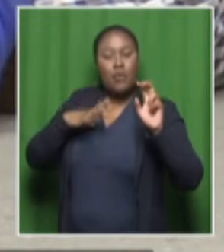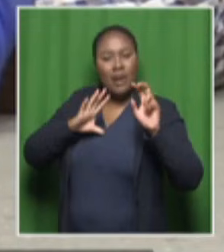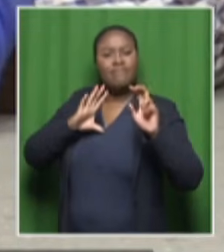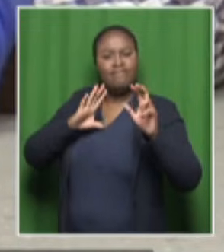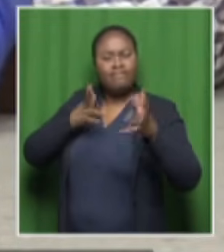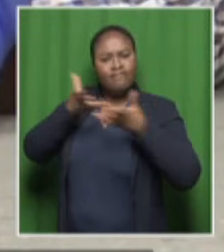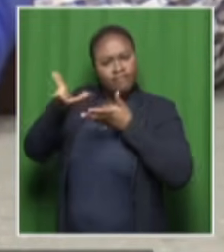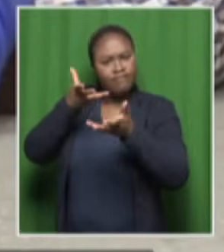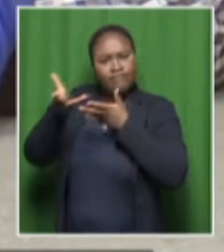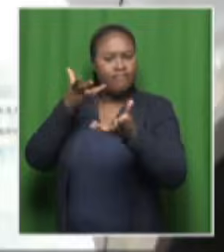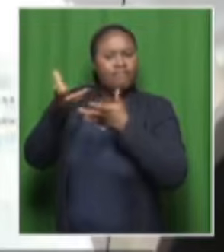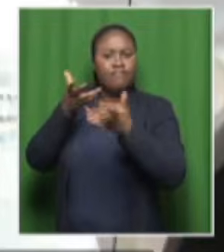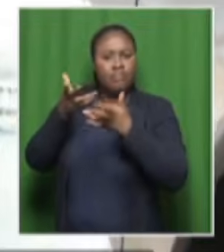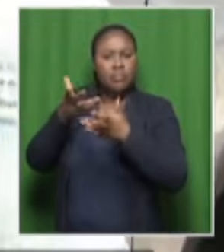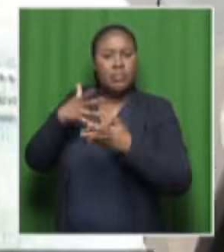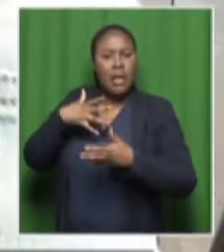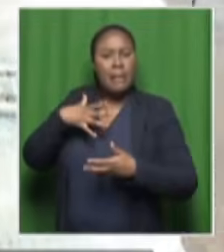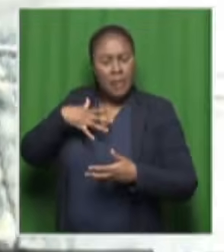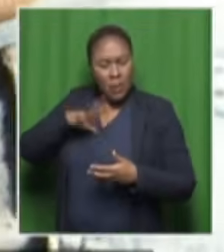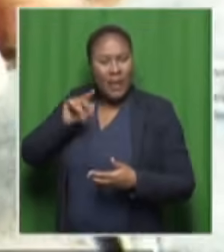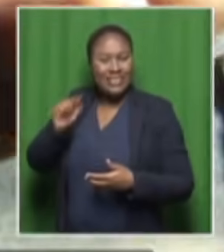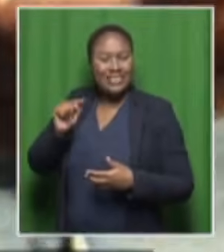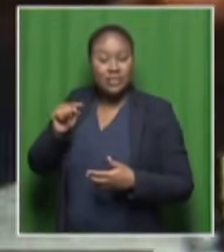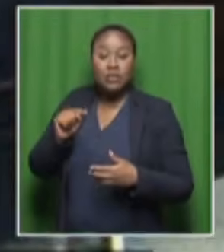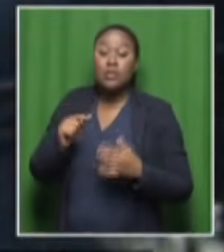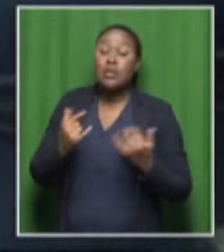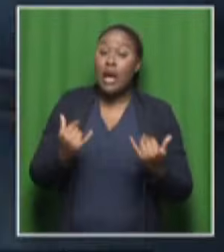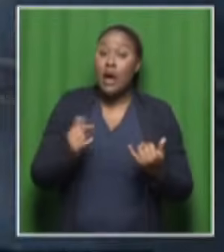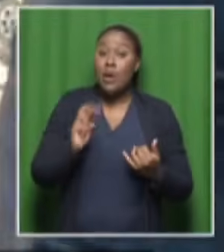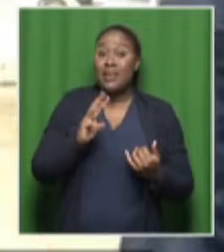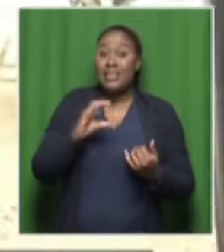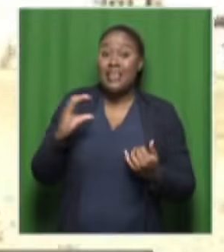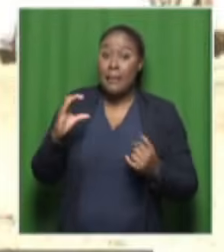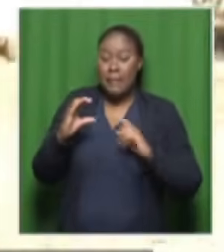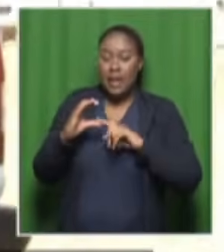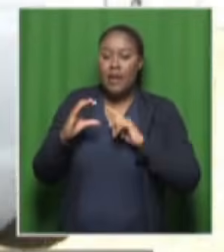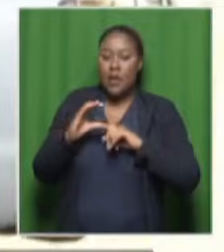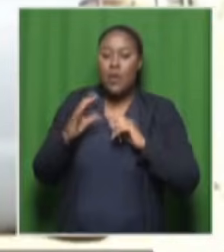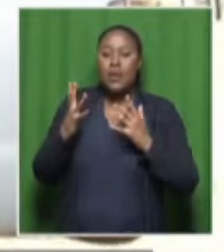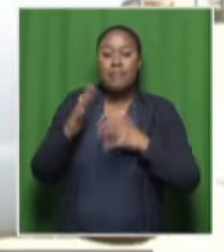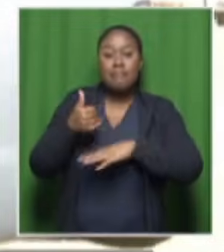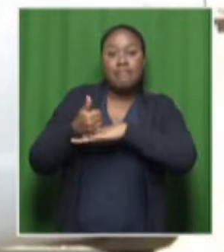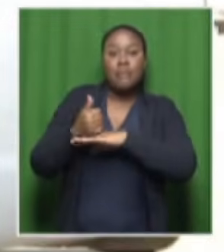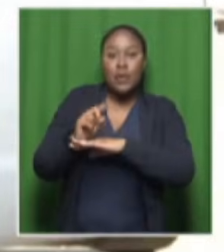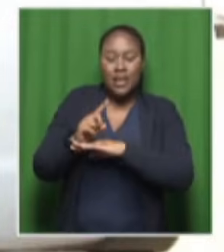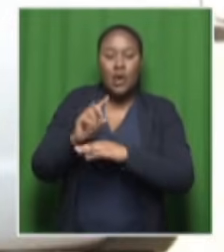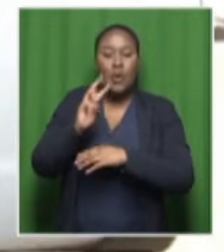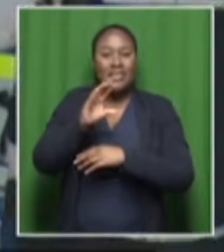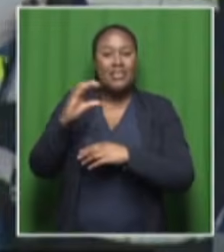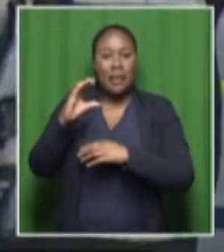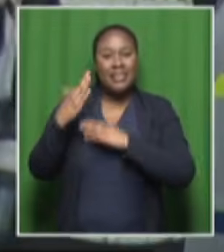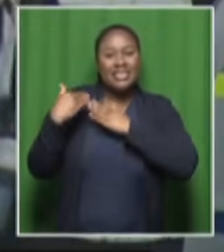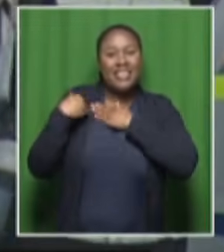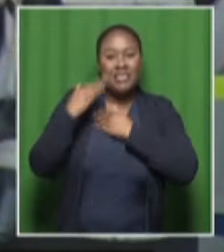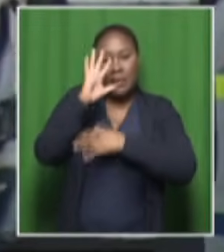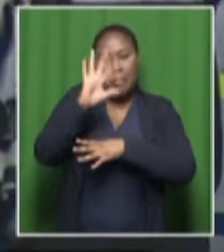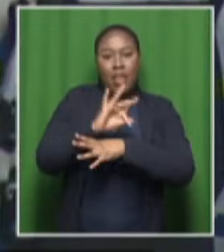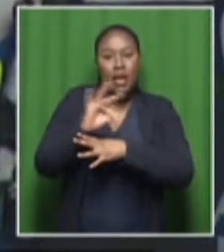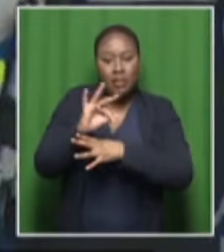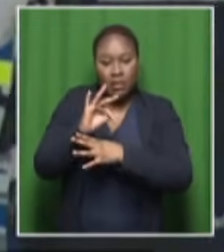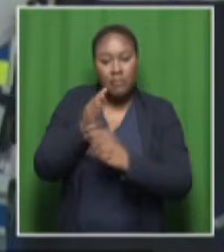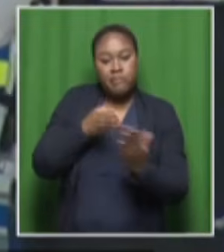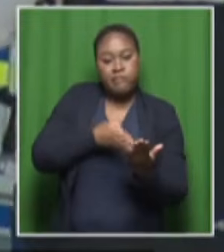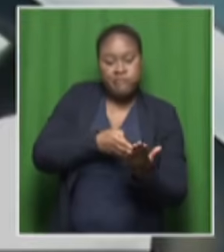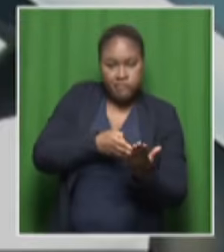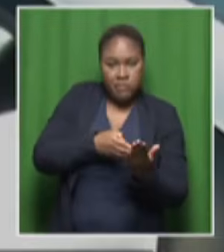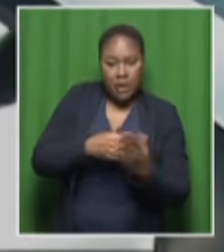from it. What we have implemented here in the Western Cape 2019 is our Western Cape Safety Plan. In that particular plan, there's a tiered